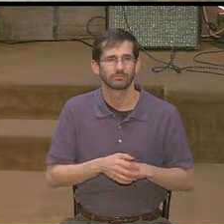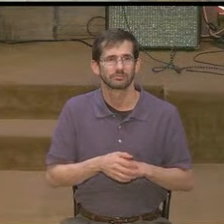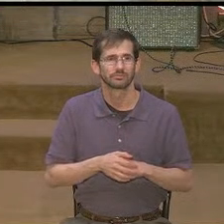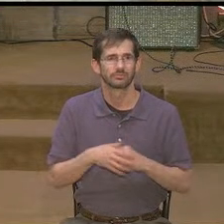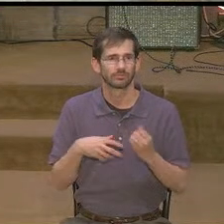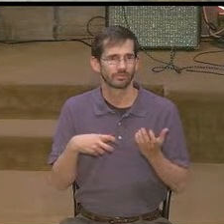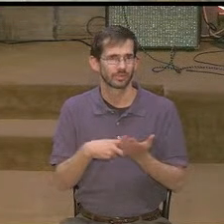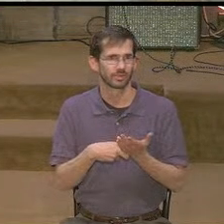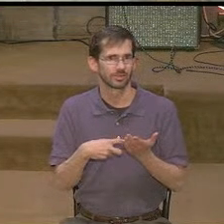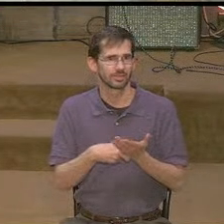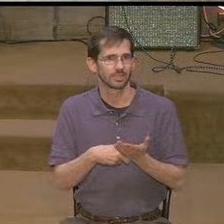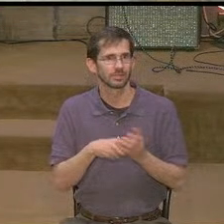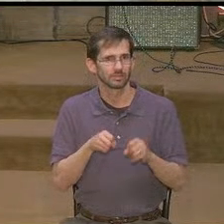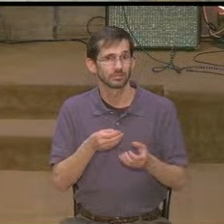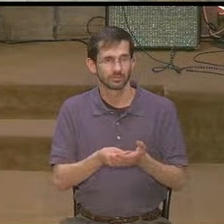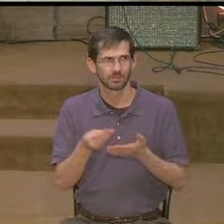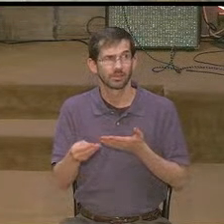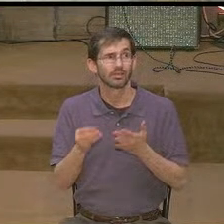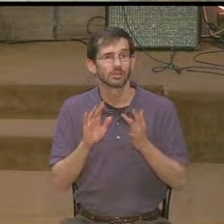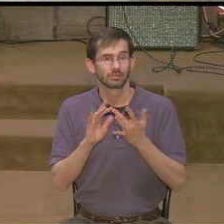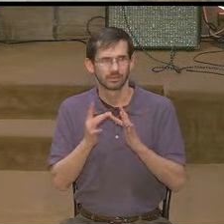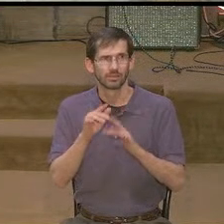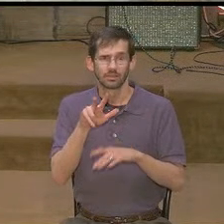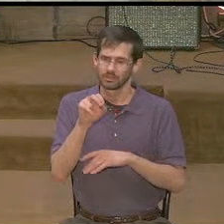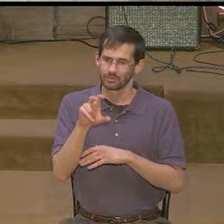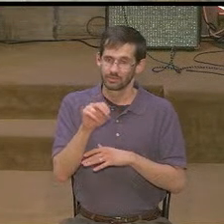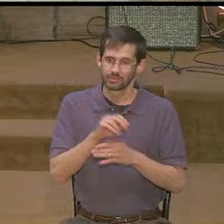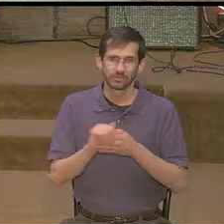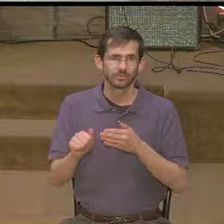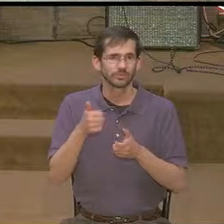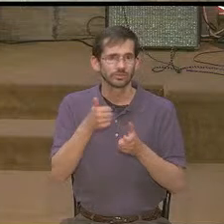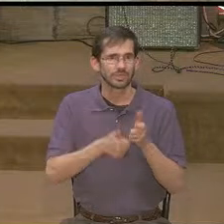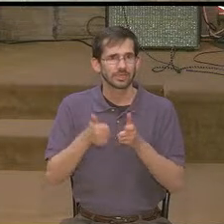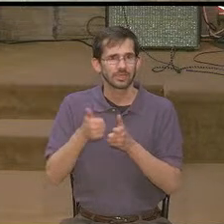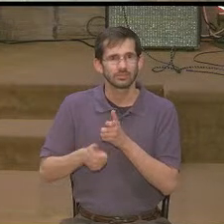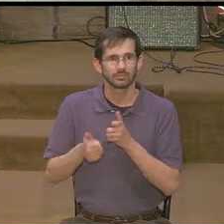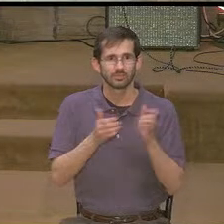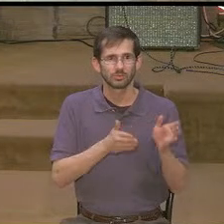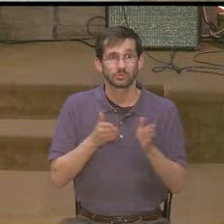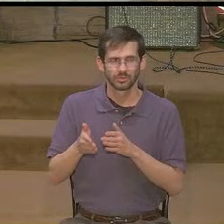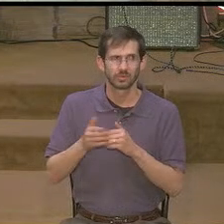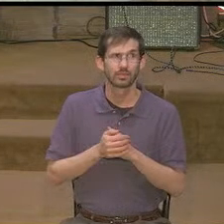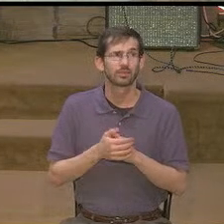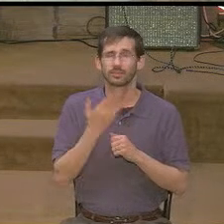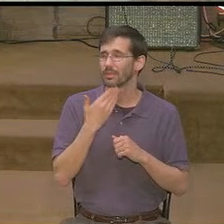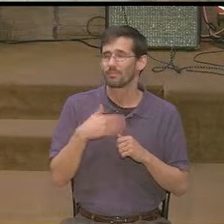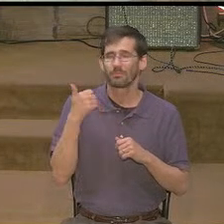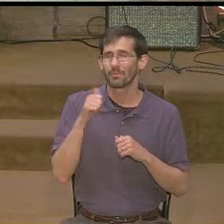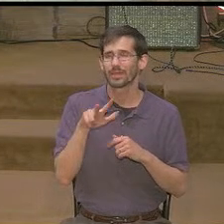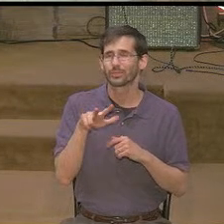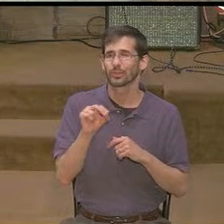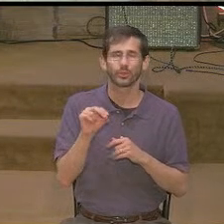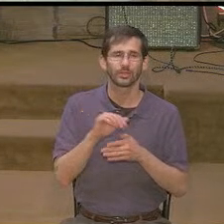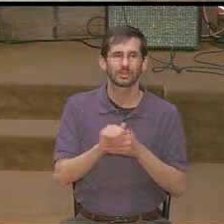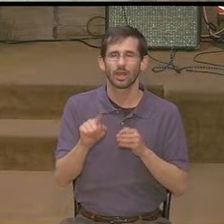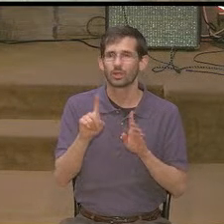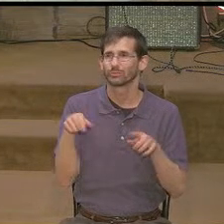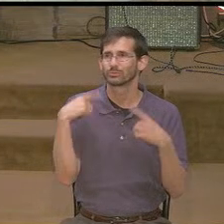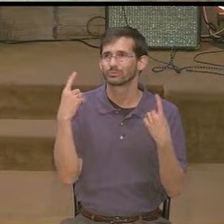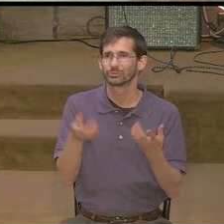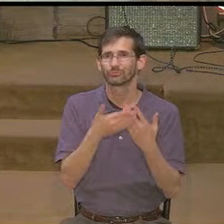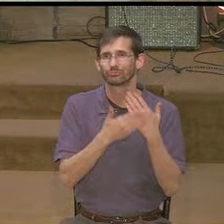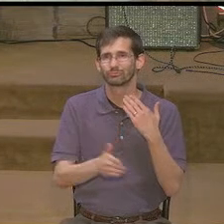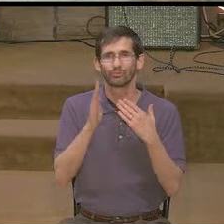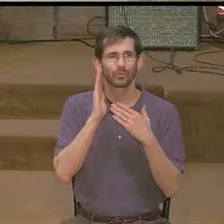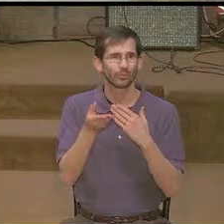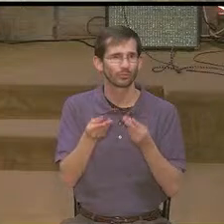are available for purchase online. It's $30 each person. Best $30 you ever spent. Thank you for